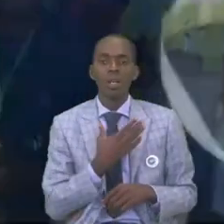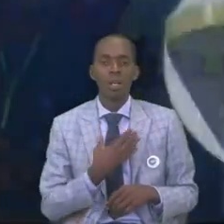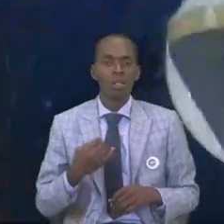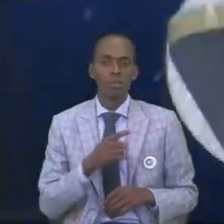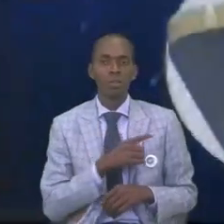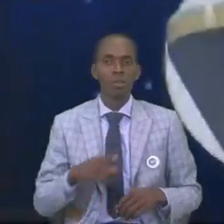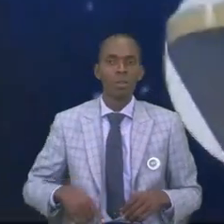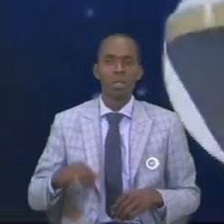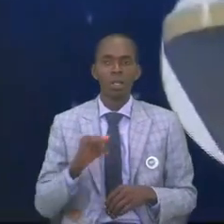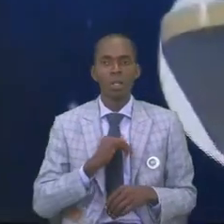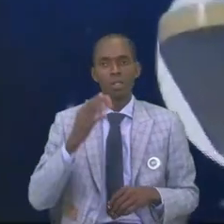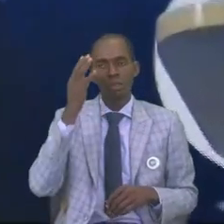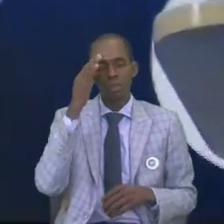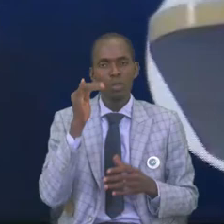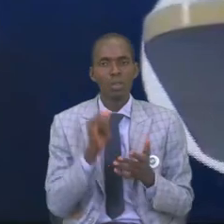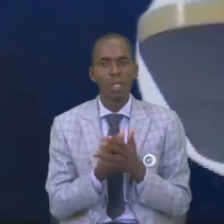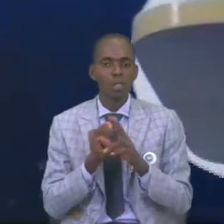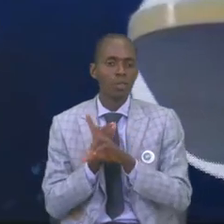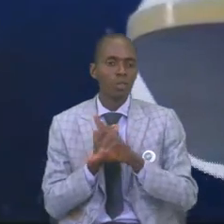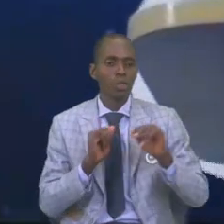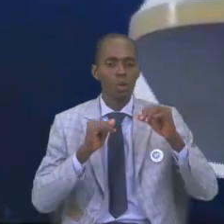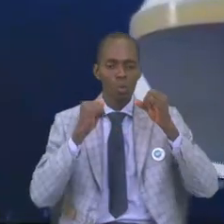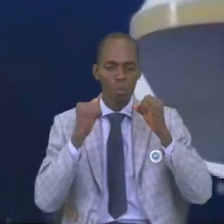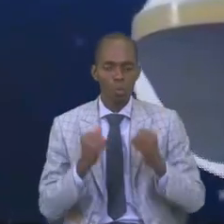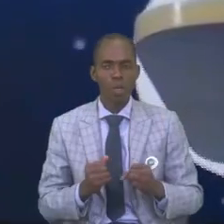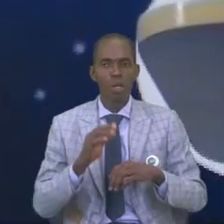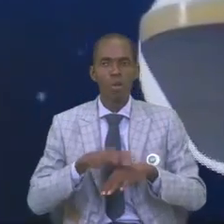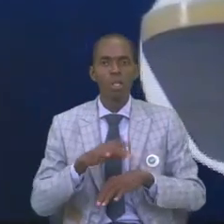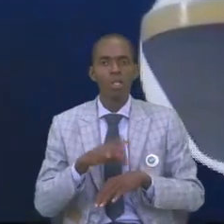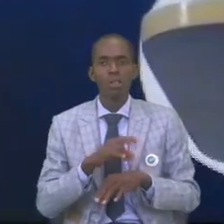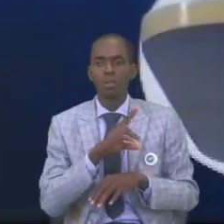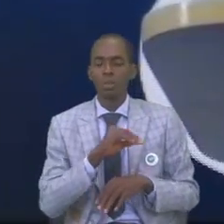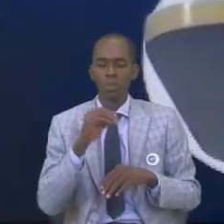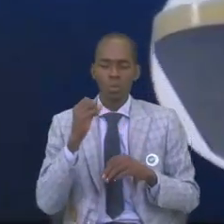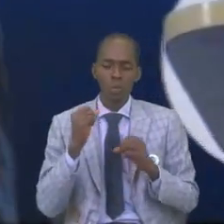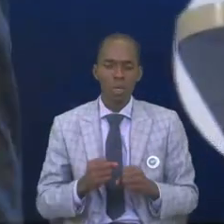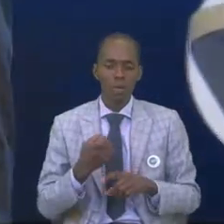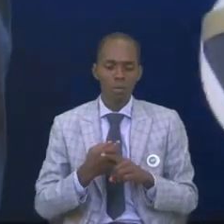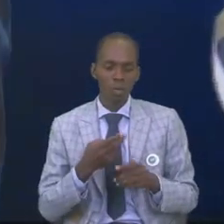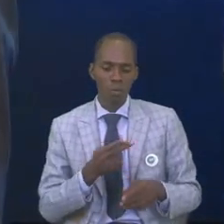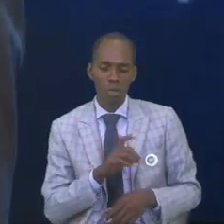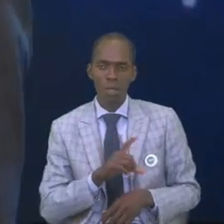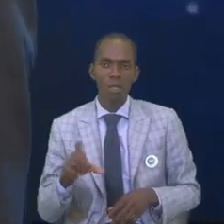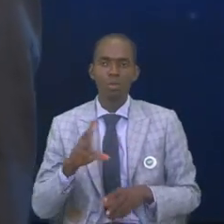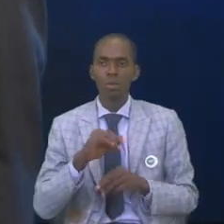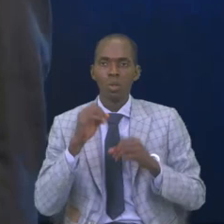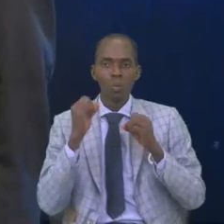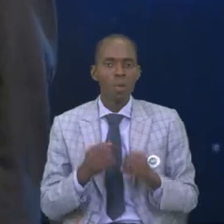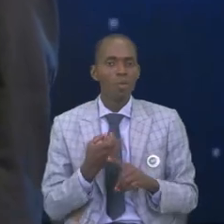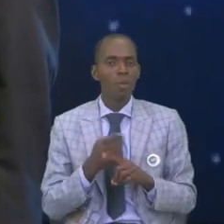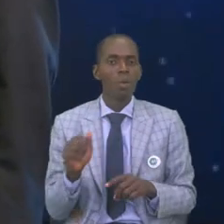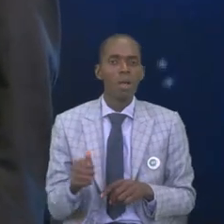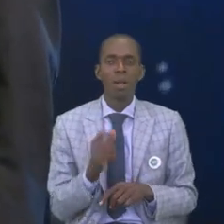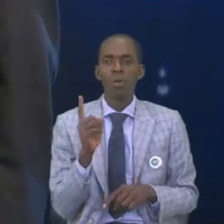know that no power on earth, no power from hell, no power from anywhere